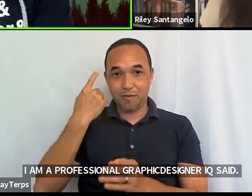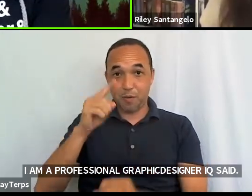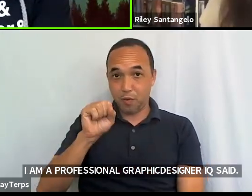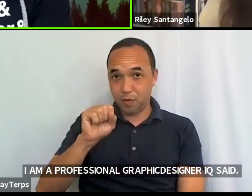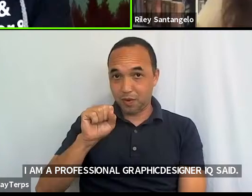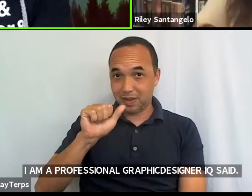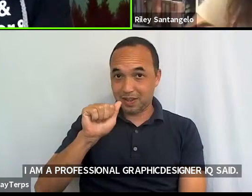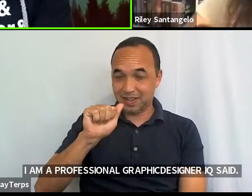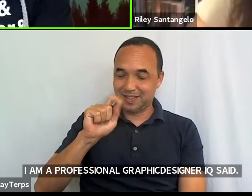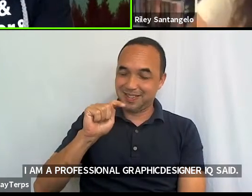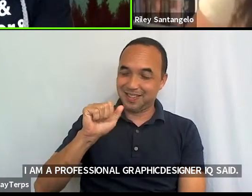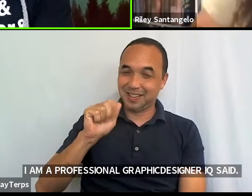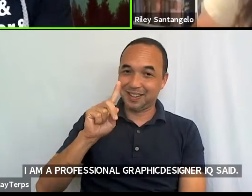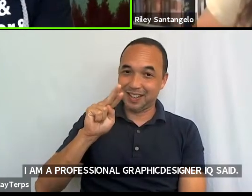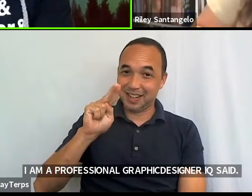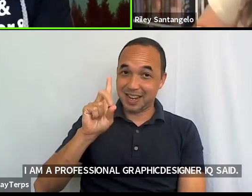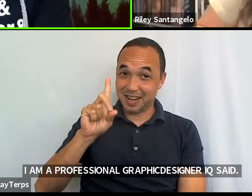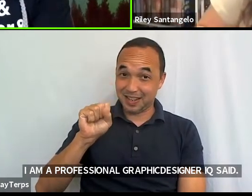sorry, what?